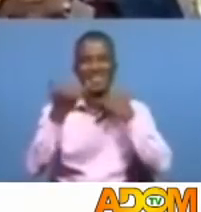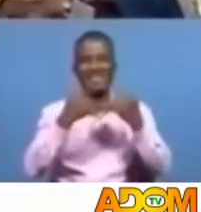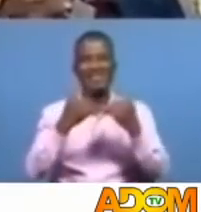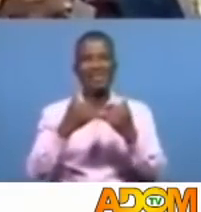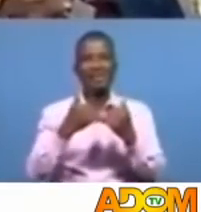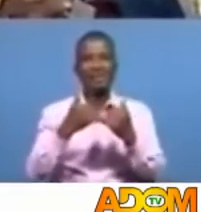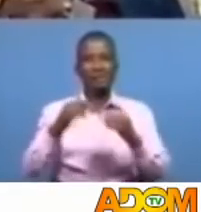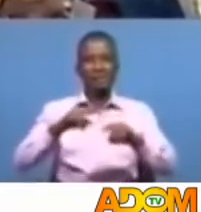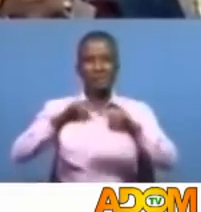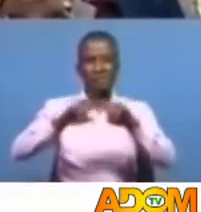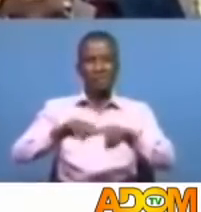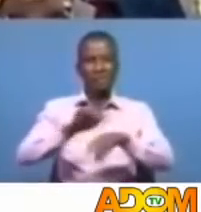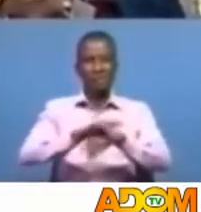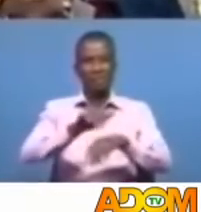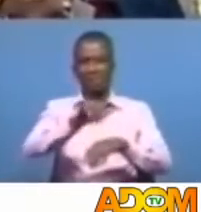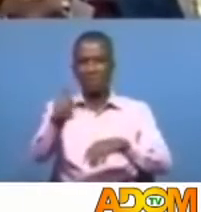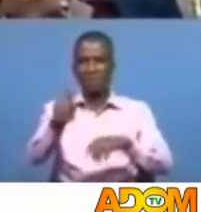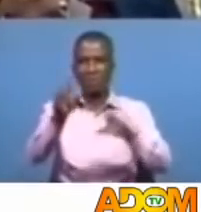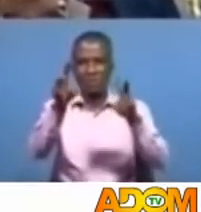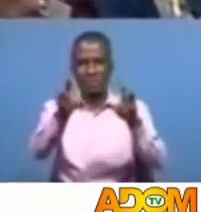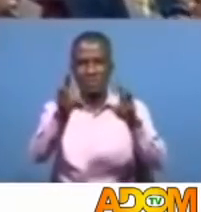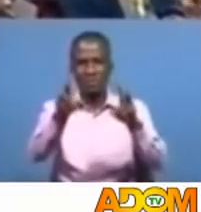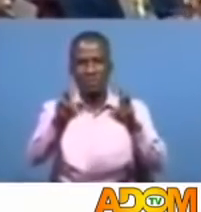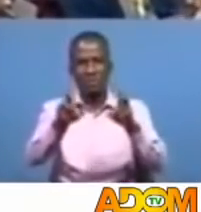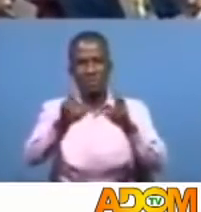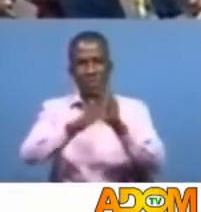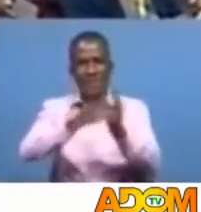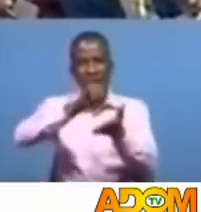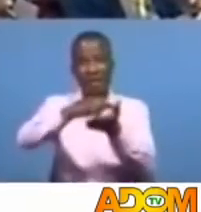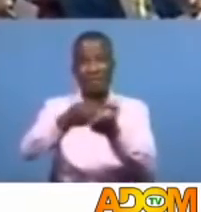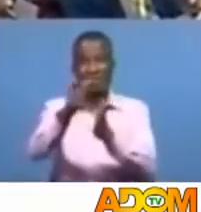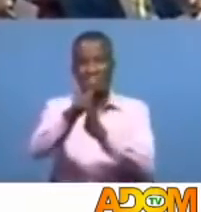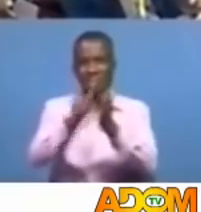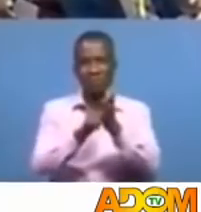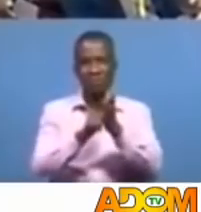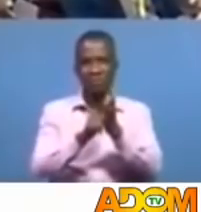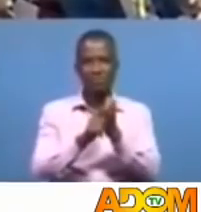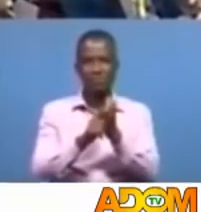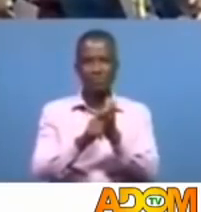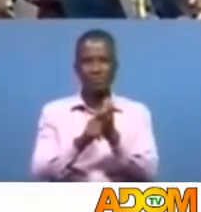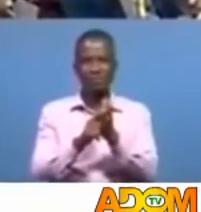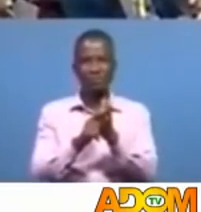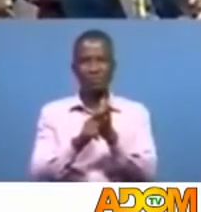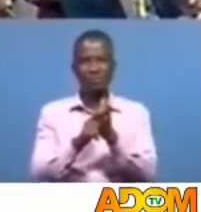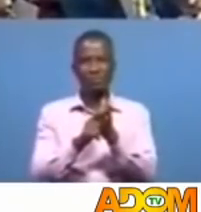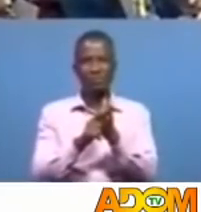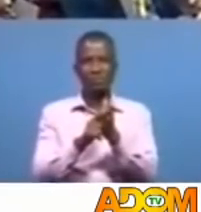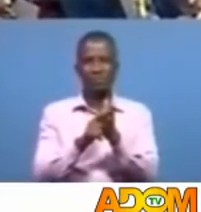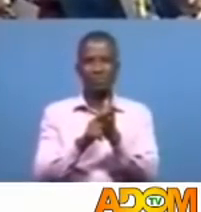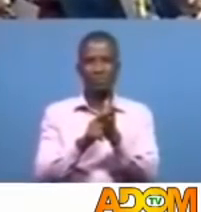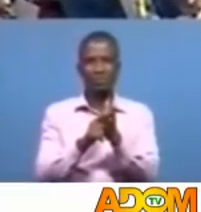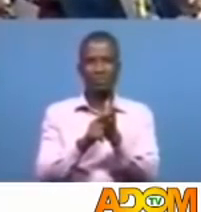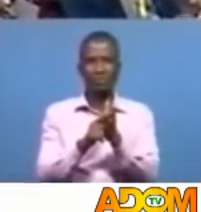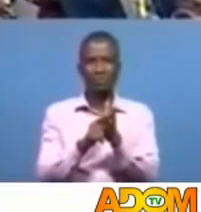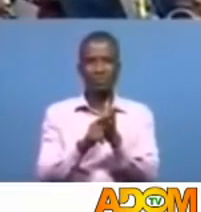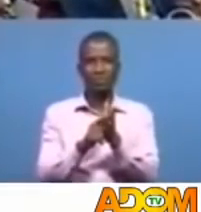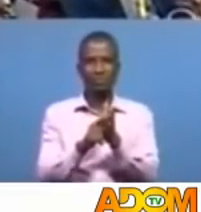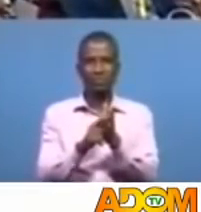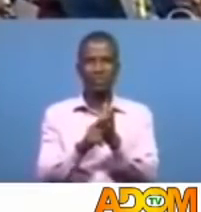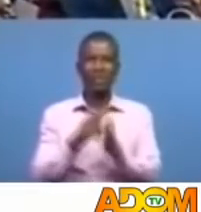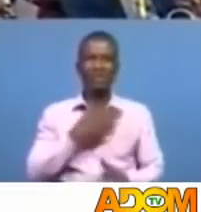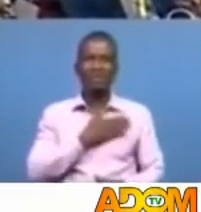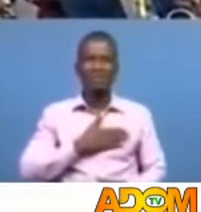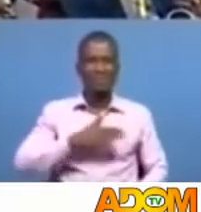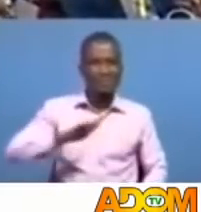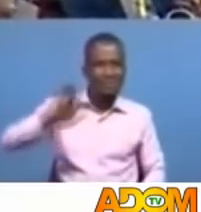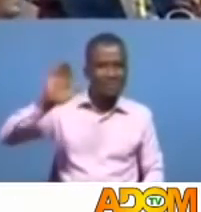in subjecting statutory provisions in the Evidence Act to the provisions of subsidiary legislation. My